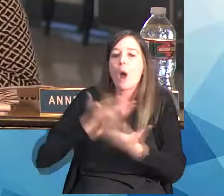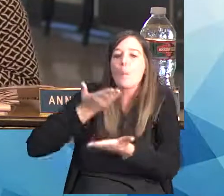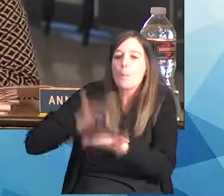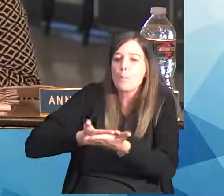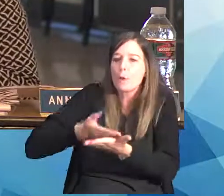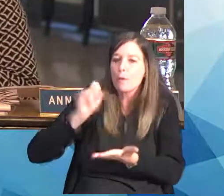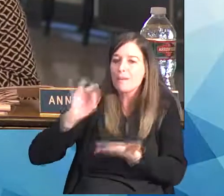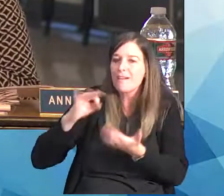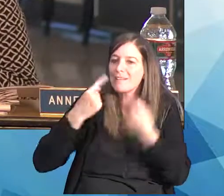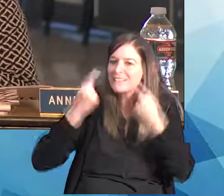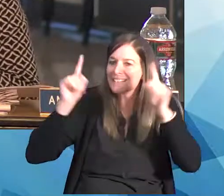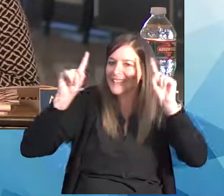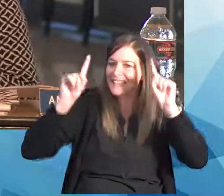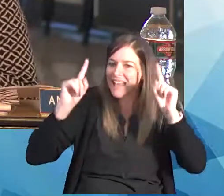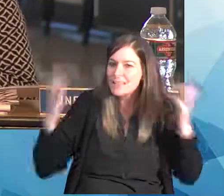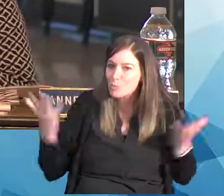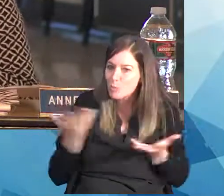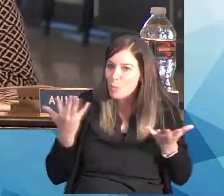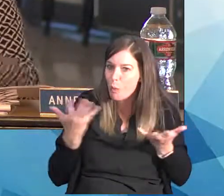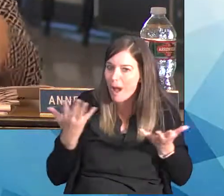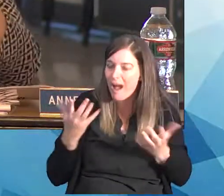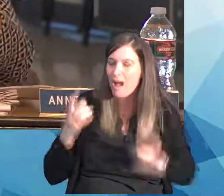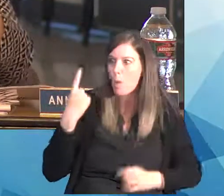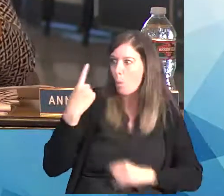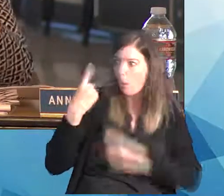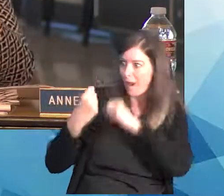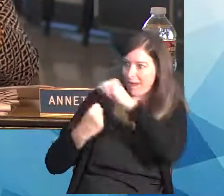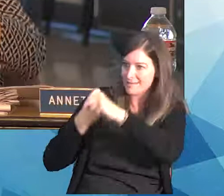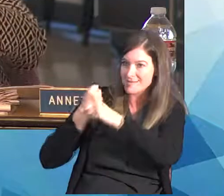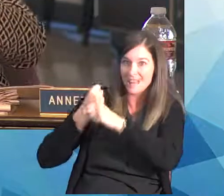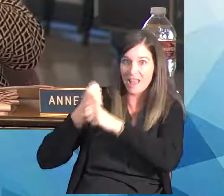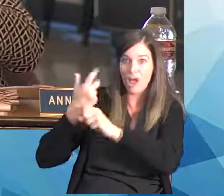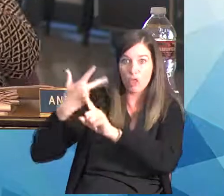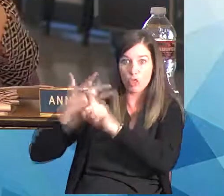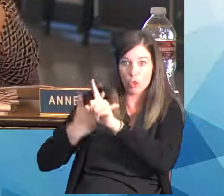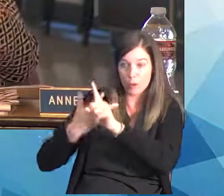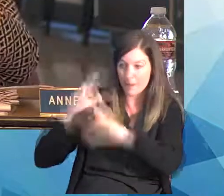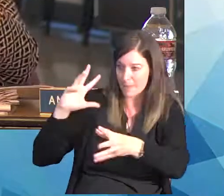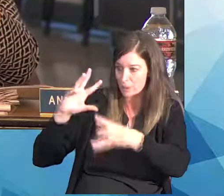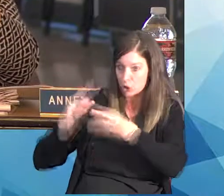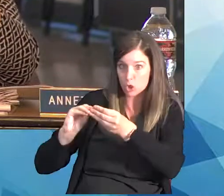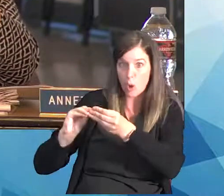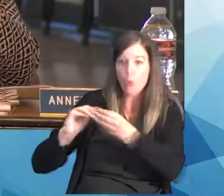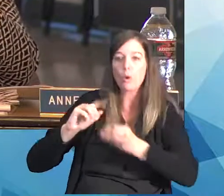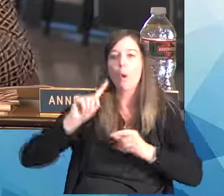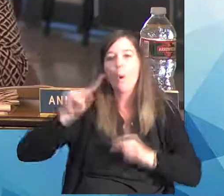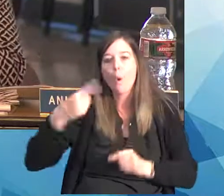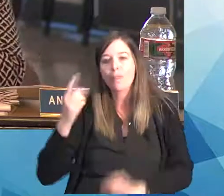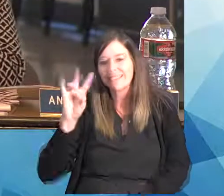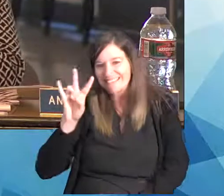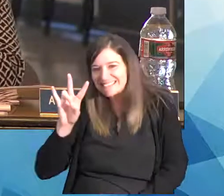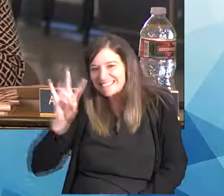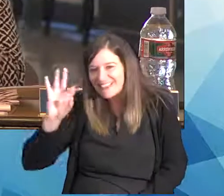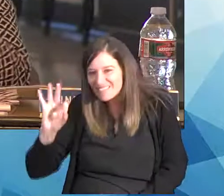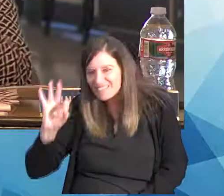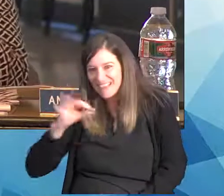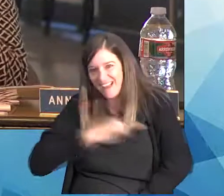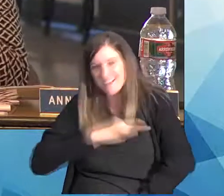had 79 staff that reported COVID positive.